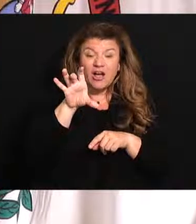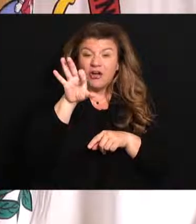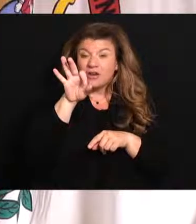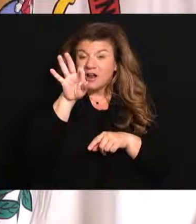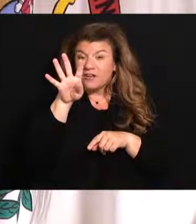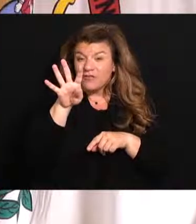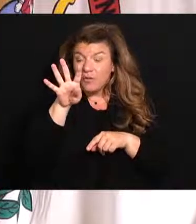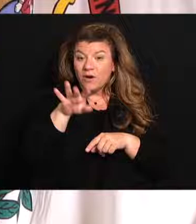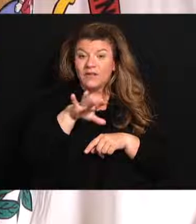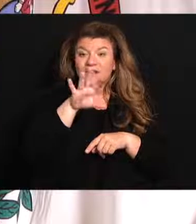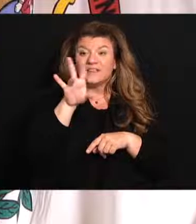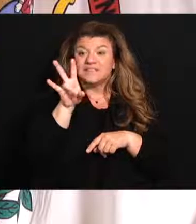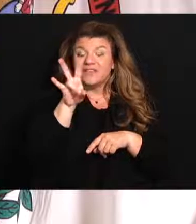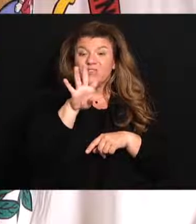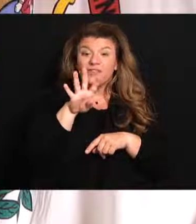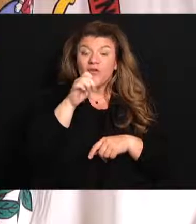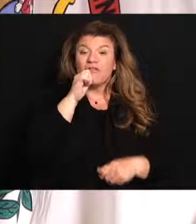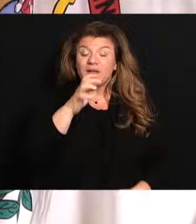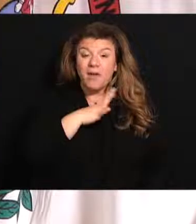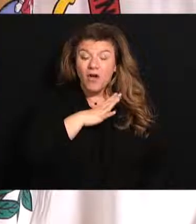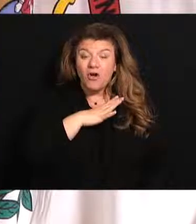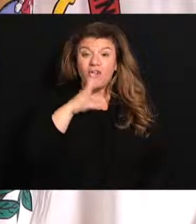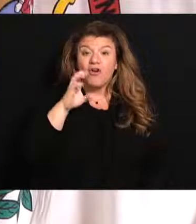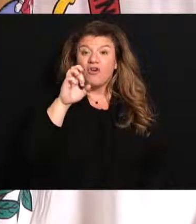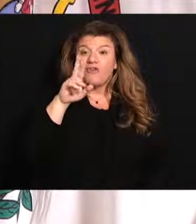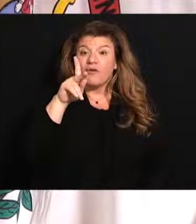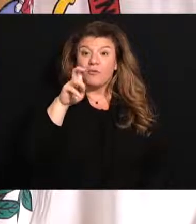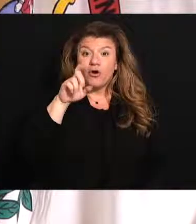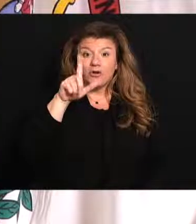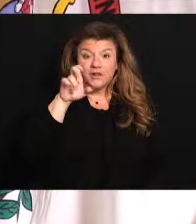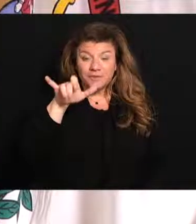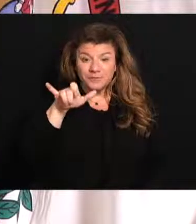6,894th death is a 74-year-old female from Berkeley County.